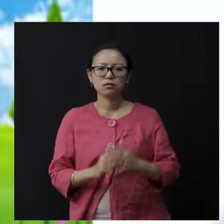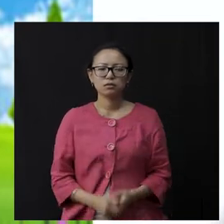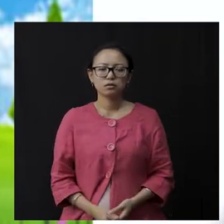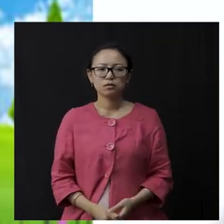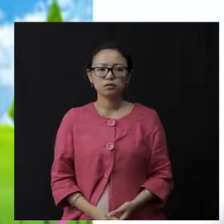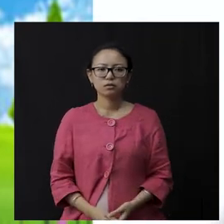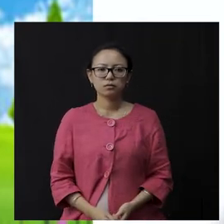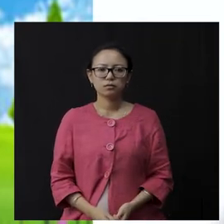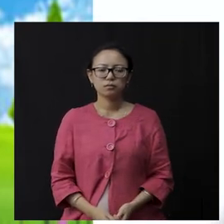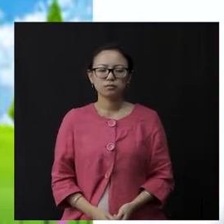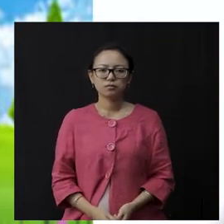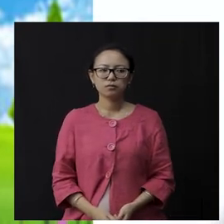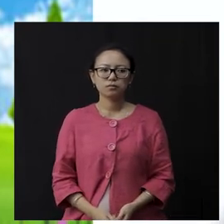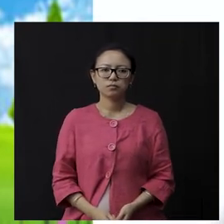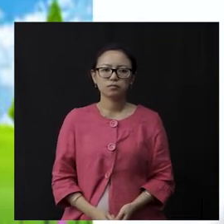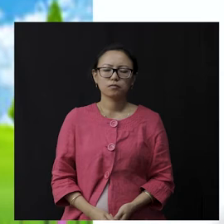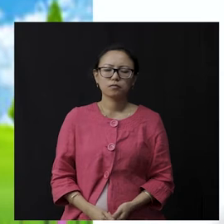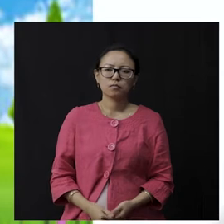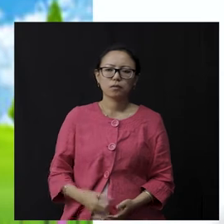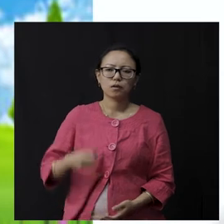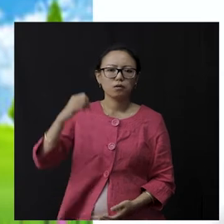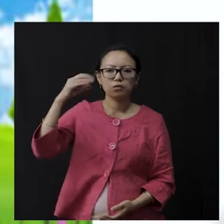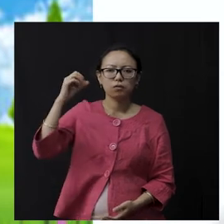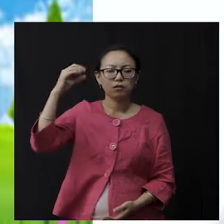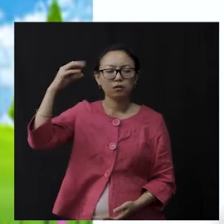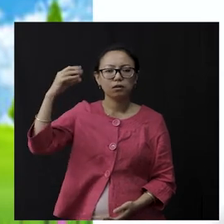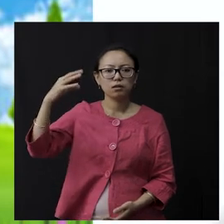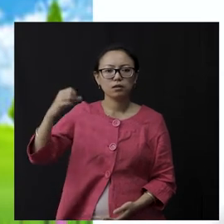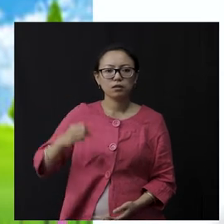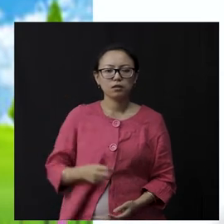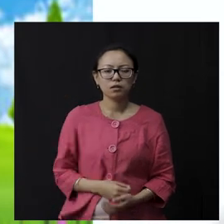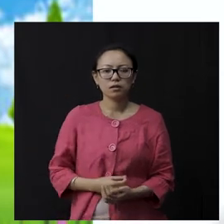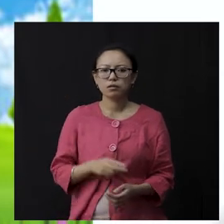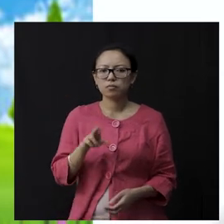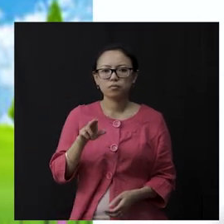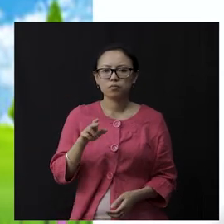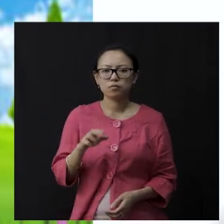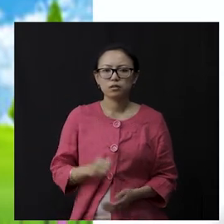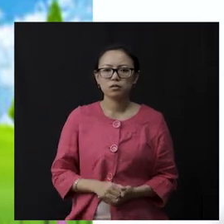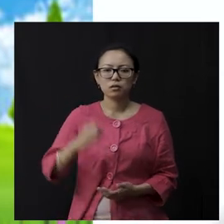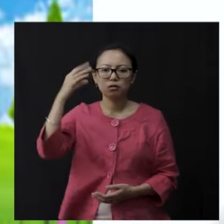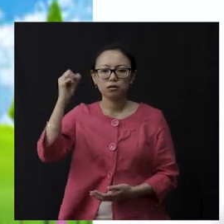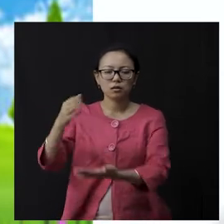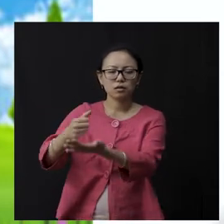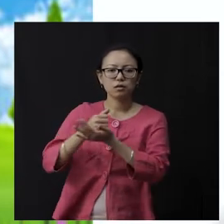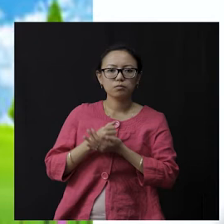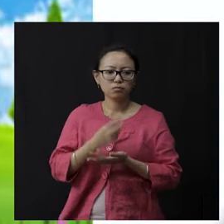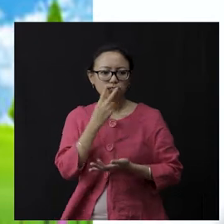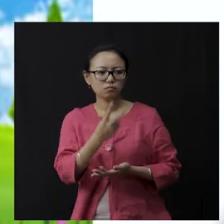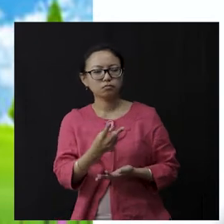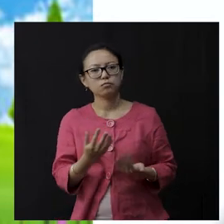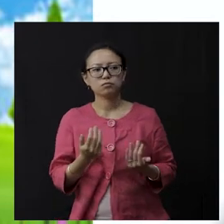L-I-G-H-T, light. Light means with the help of the light, we're able to see things, right? So the sun